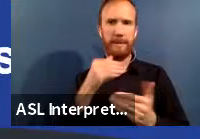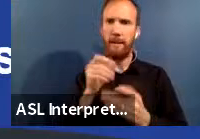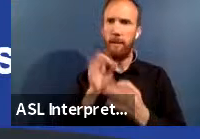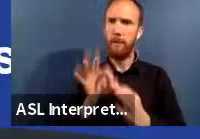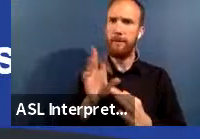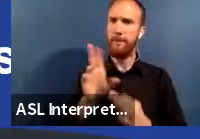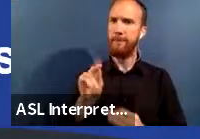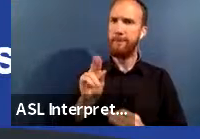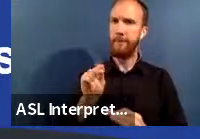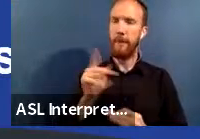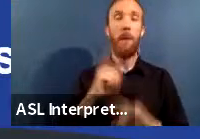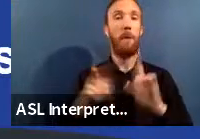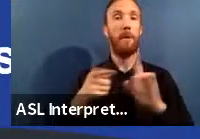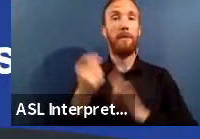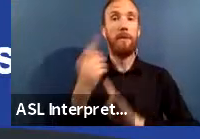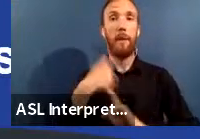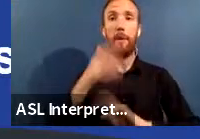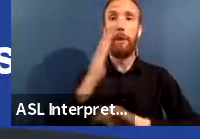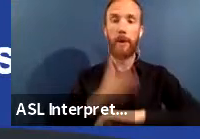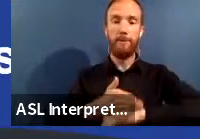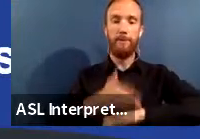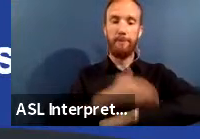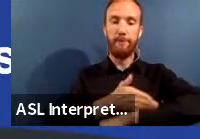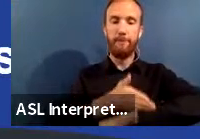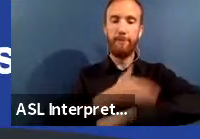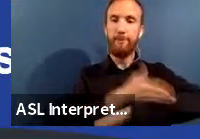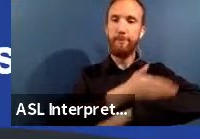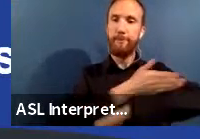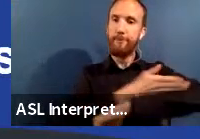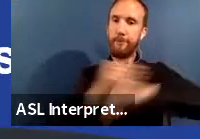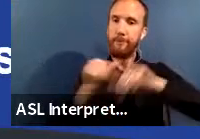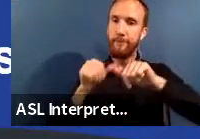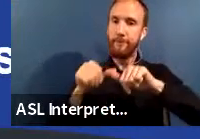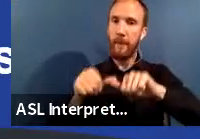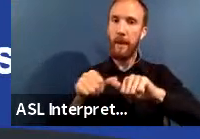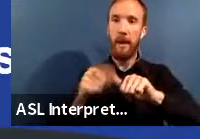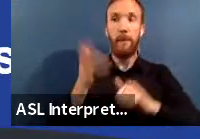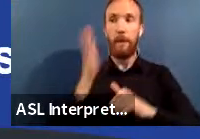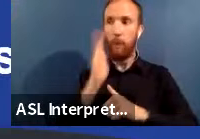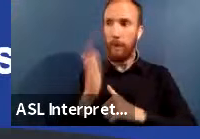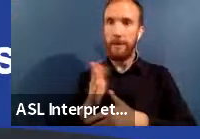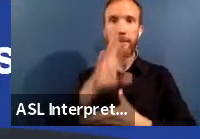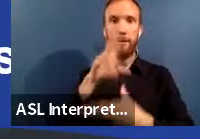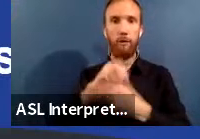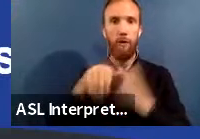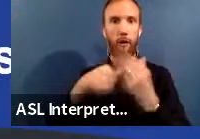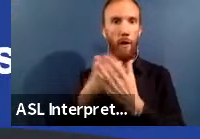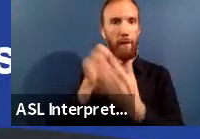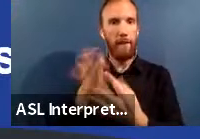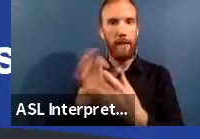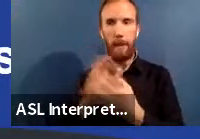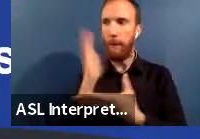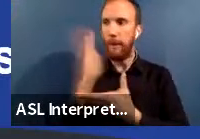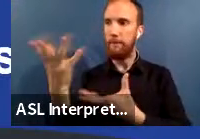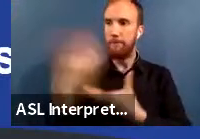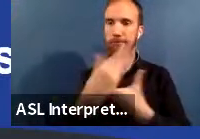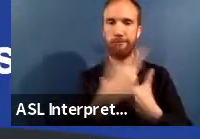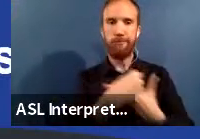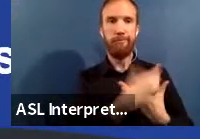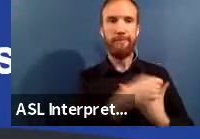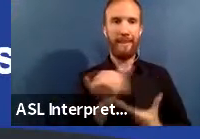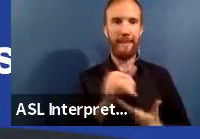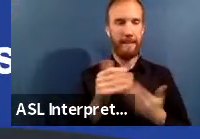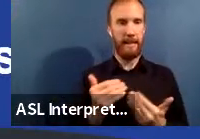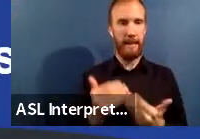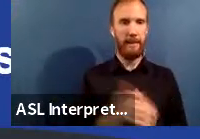improving this process continuously and incorporating public feedback like these meetings today. Our approach this year follows the FY21